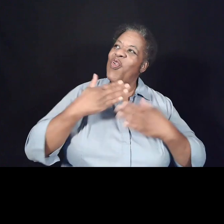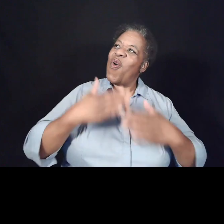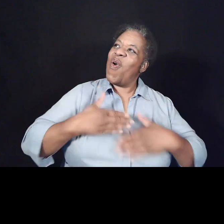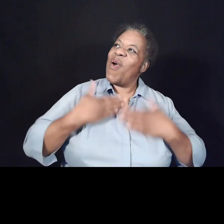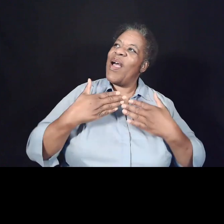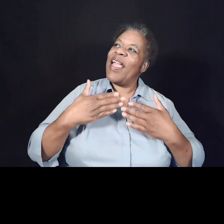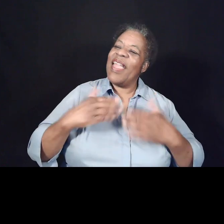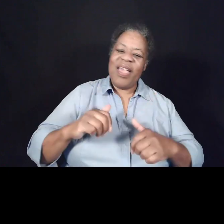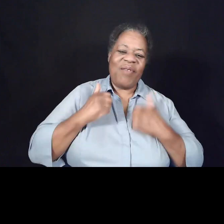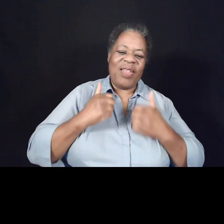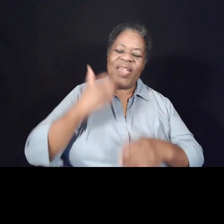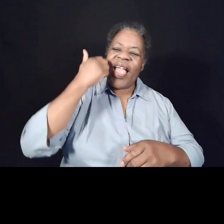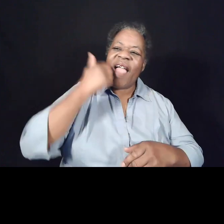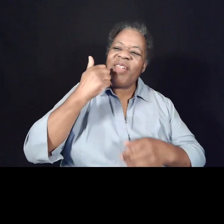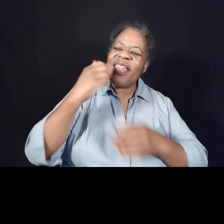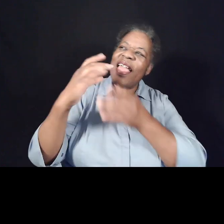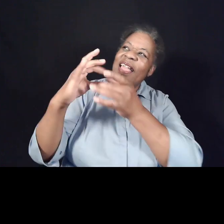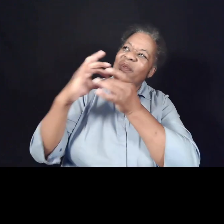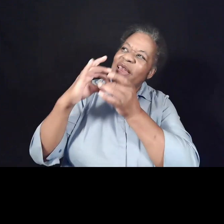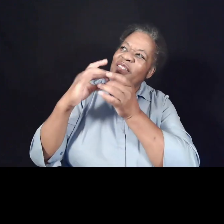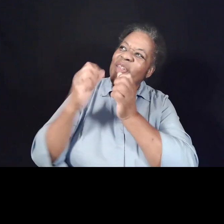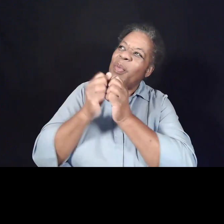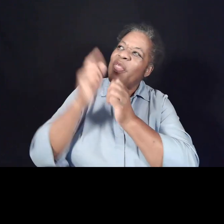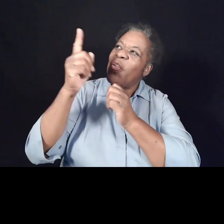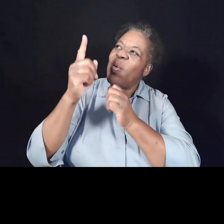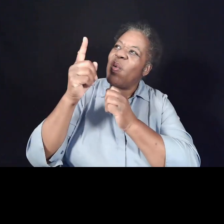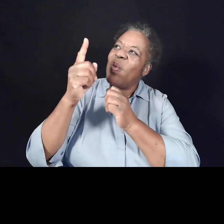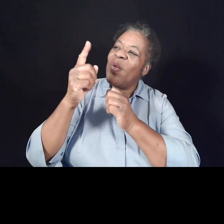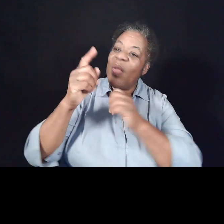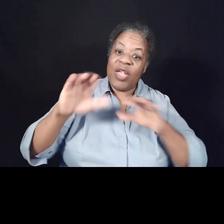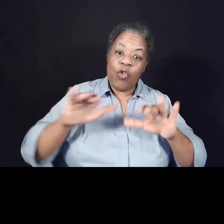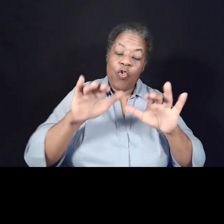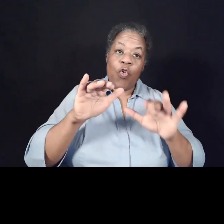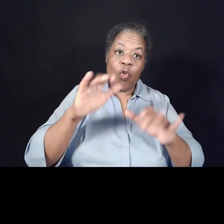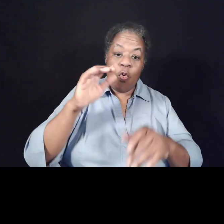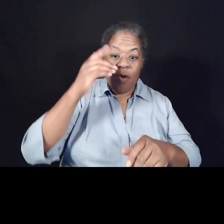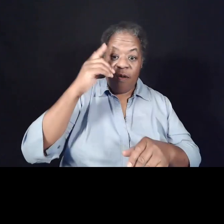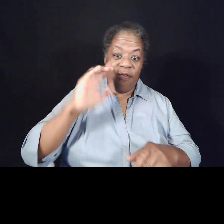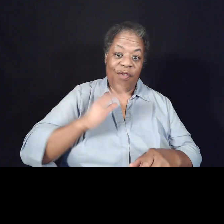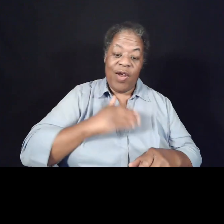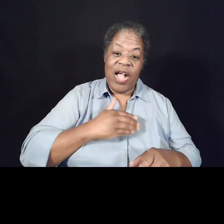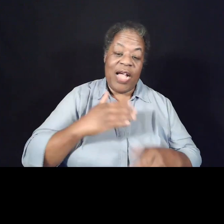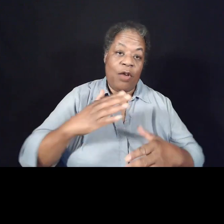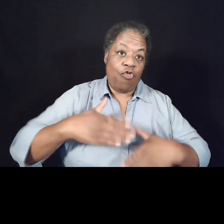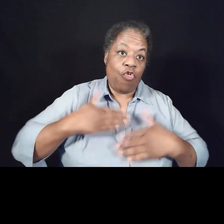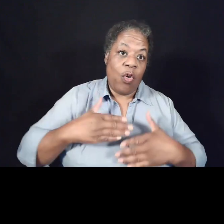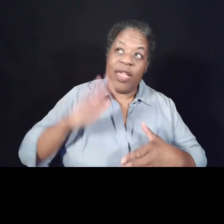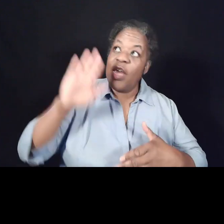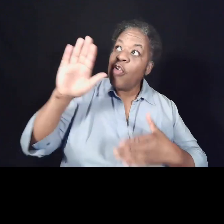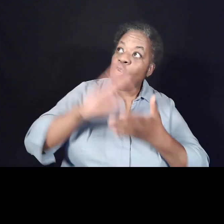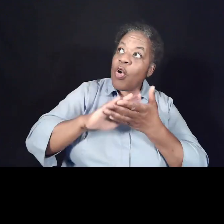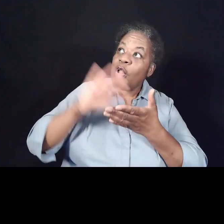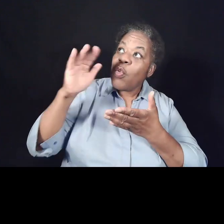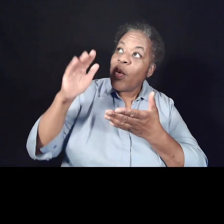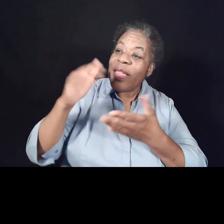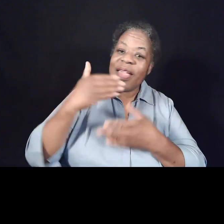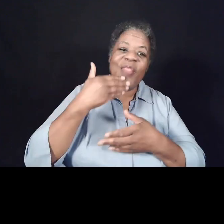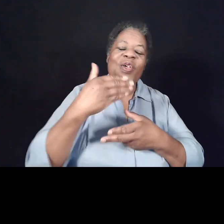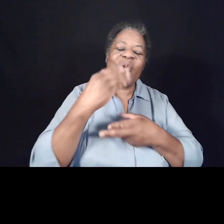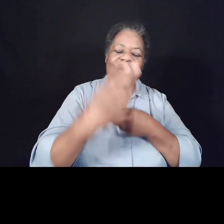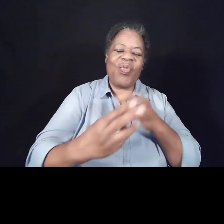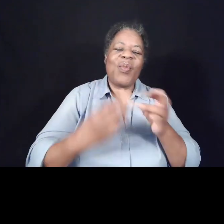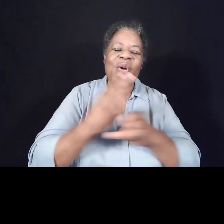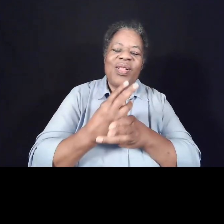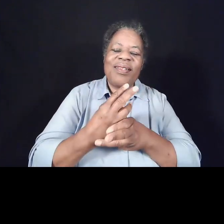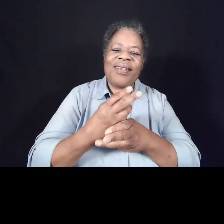you. And may we do this for our joy, for your glory, and for the good of the world.